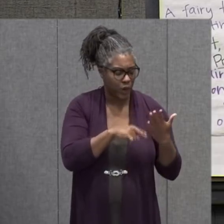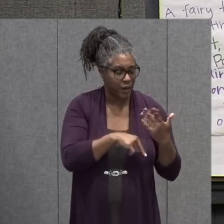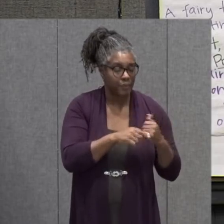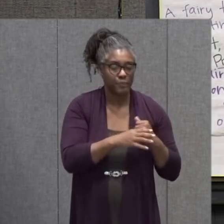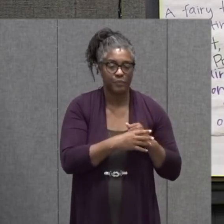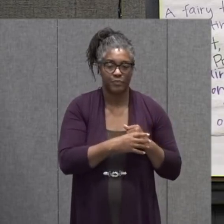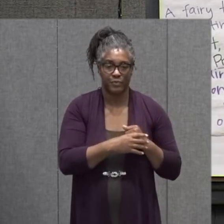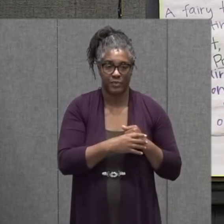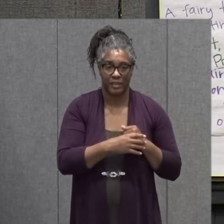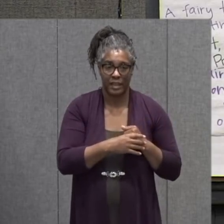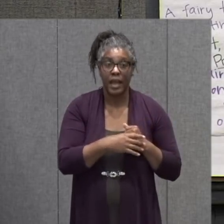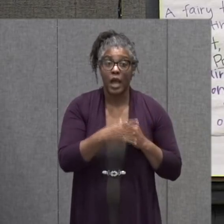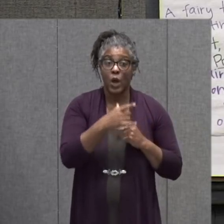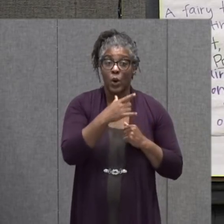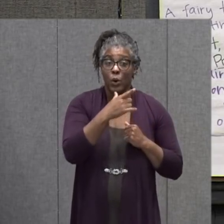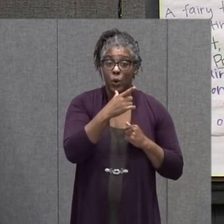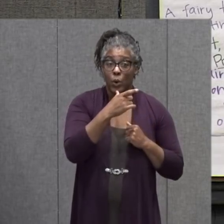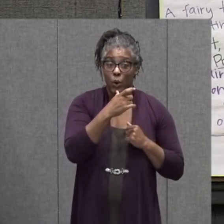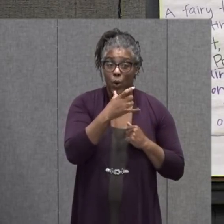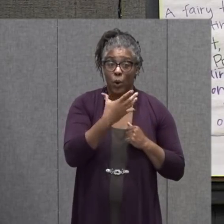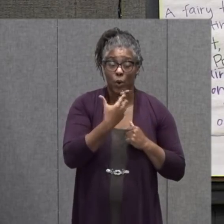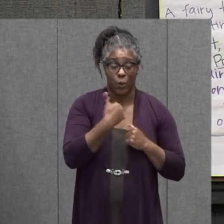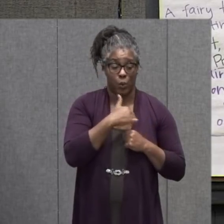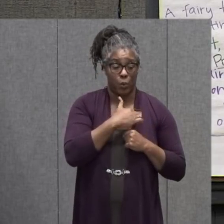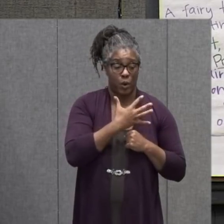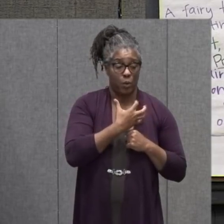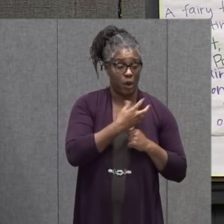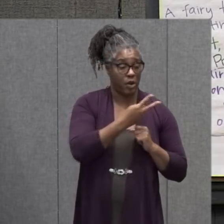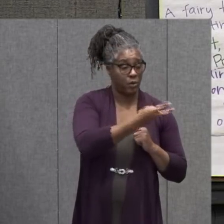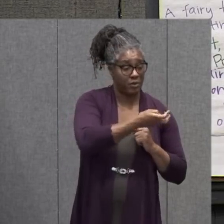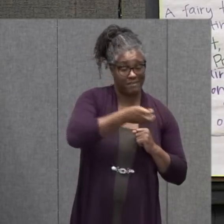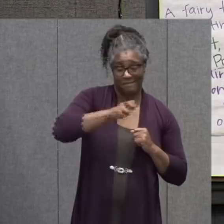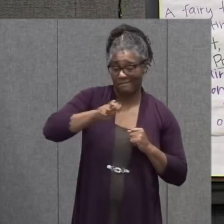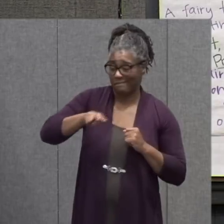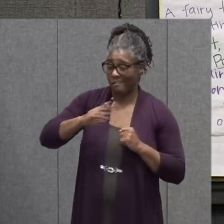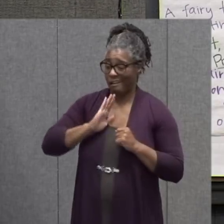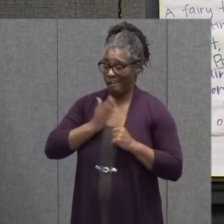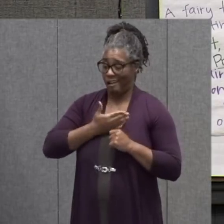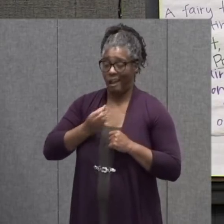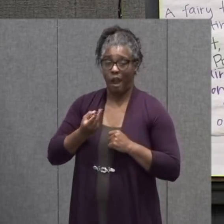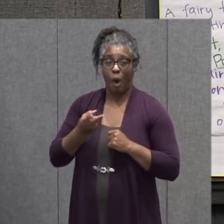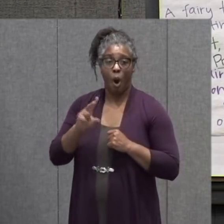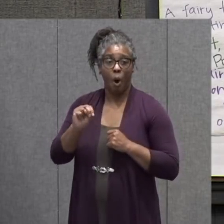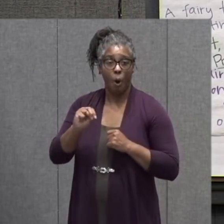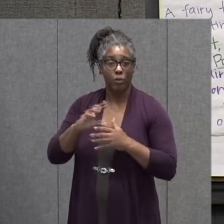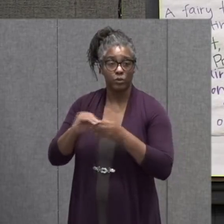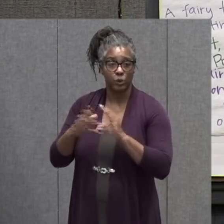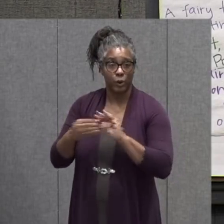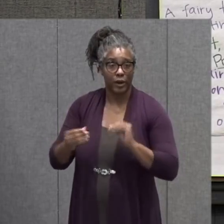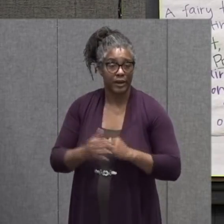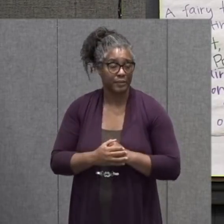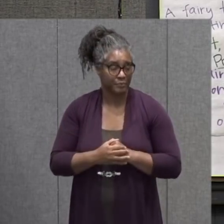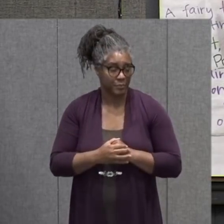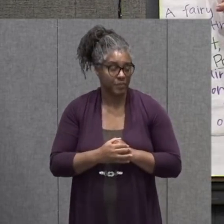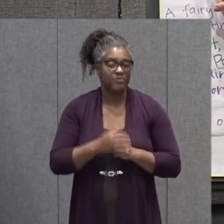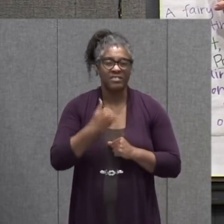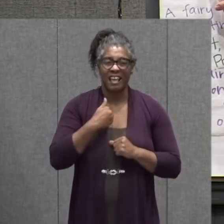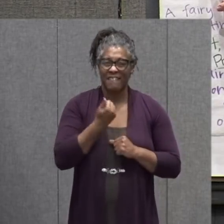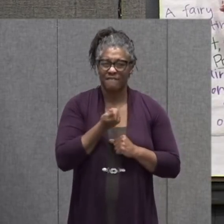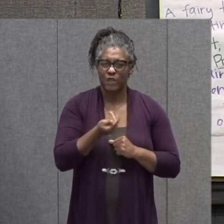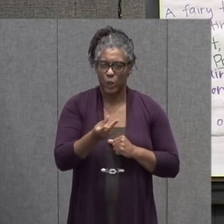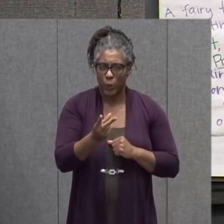are the characters we want to put in our own. Characters in a fairy tale are few, but usually they have